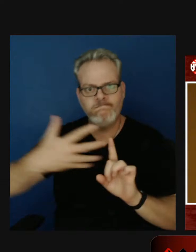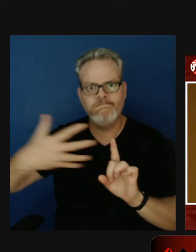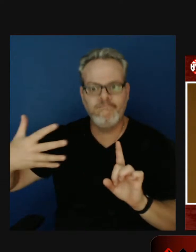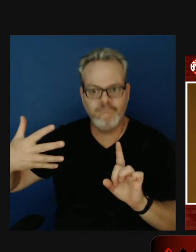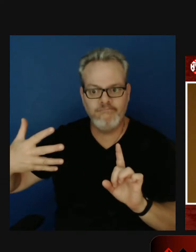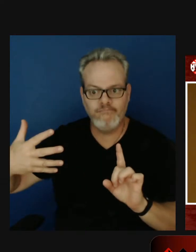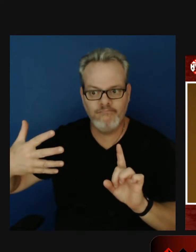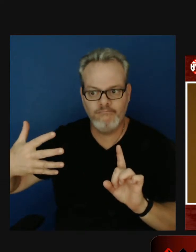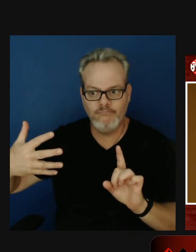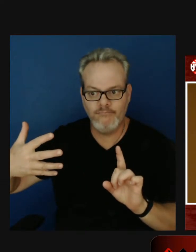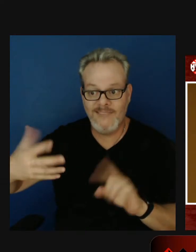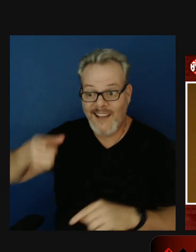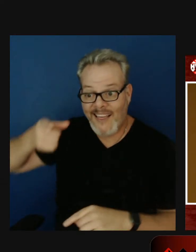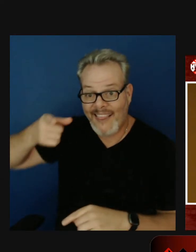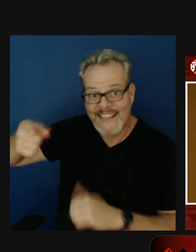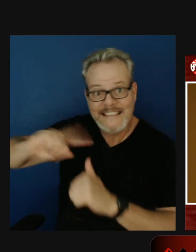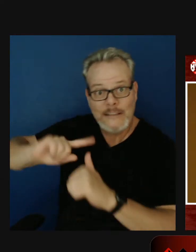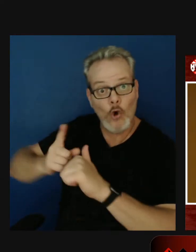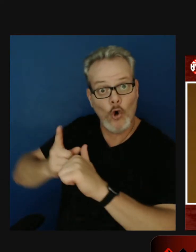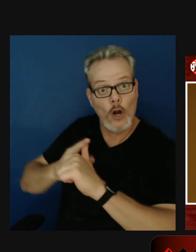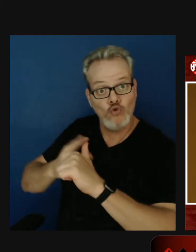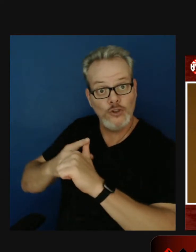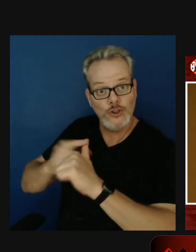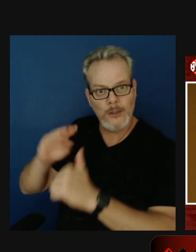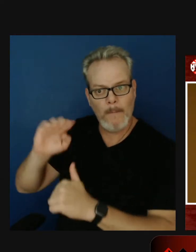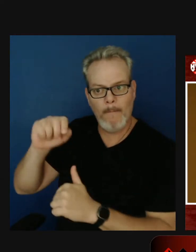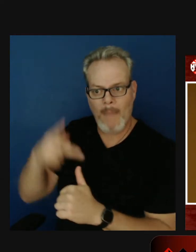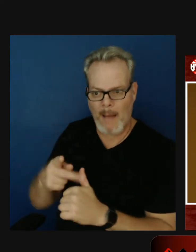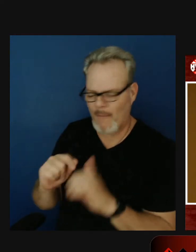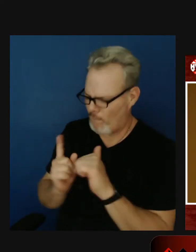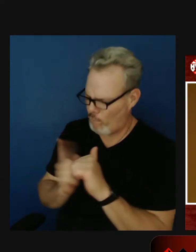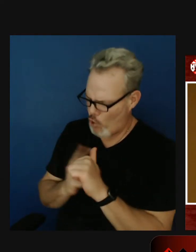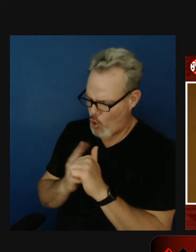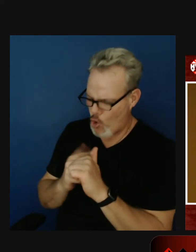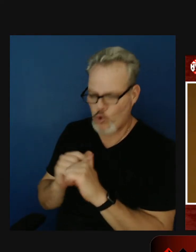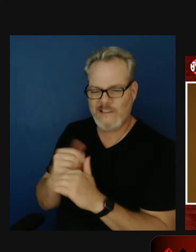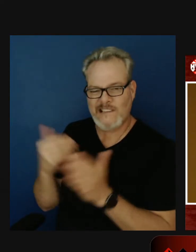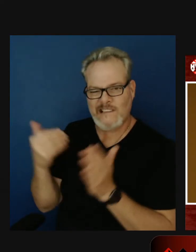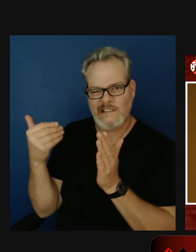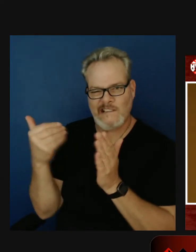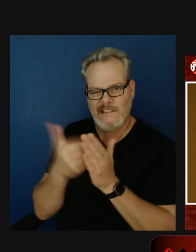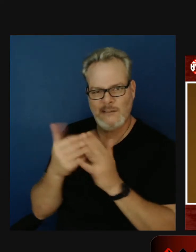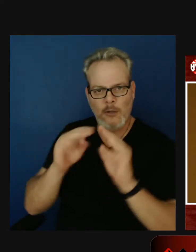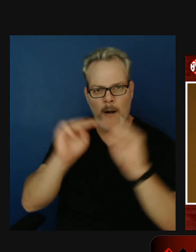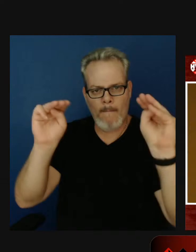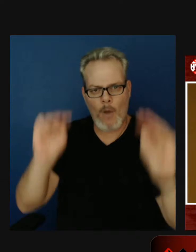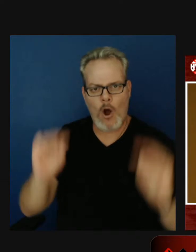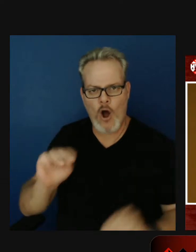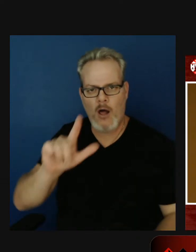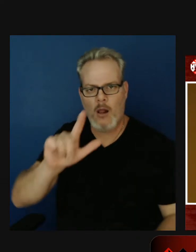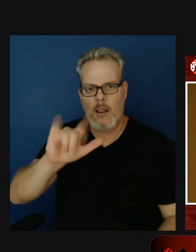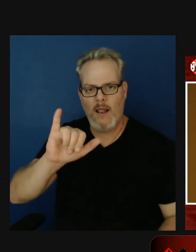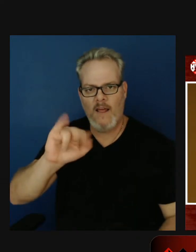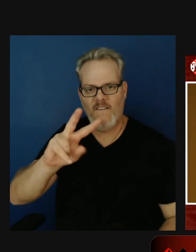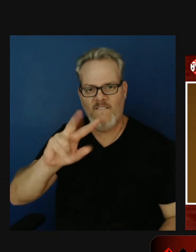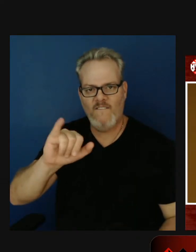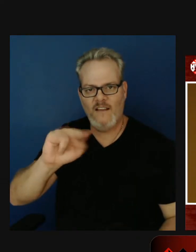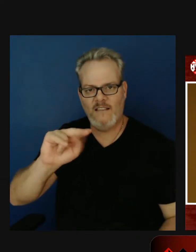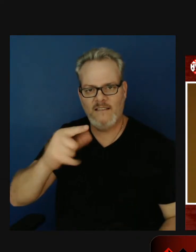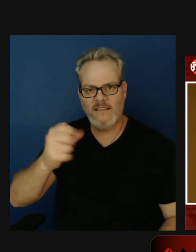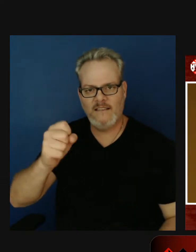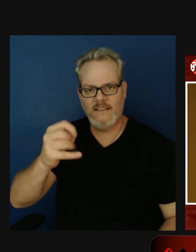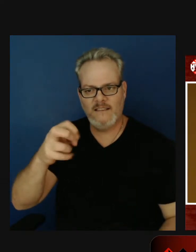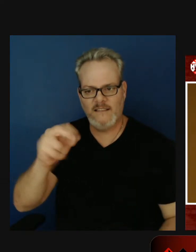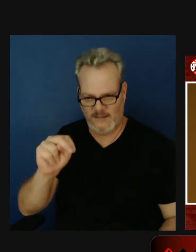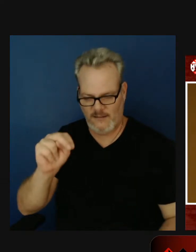of the original maps. This is the very first one that was put together near Livingston, Montana. And this was probably started because at this